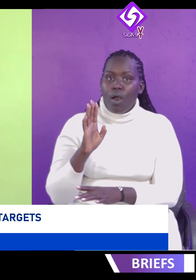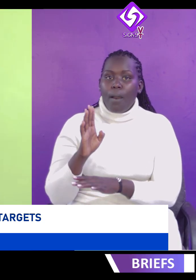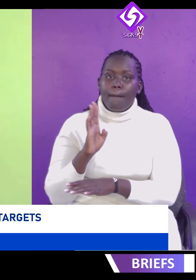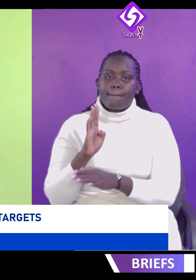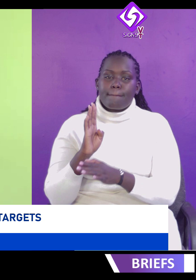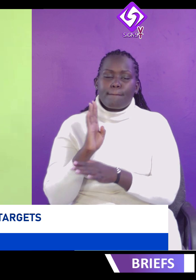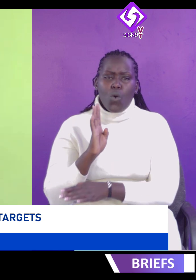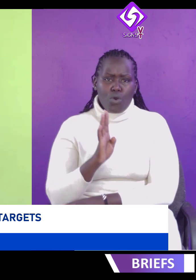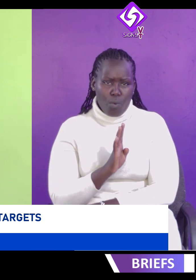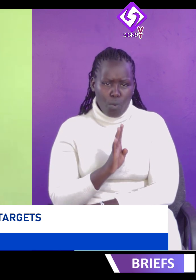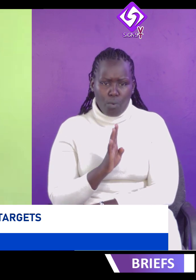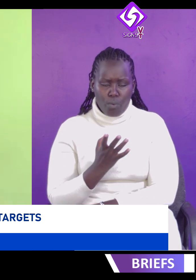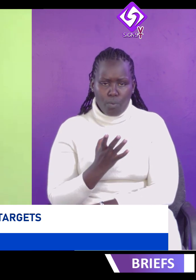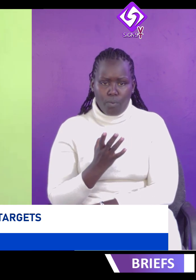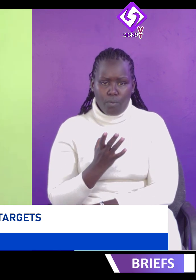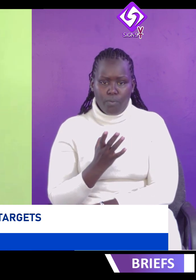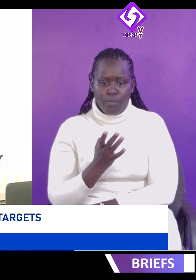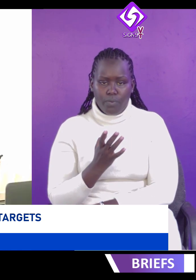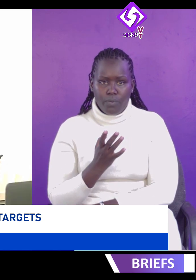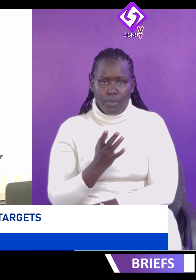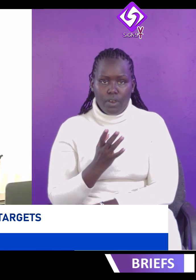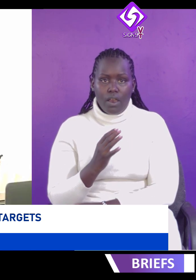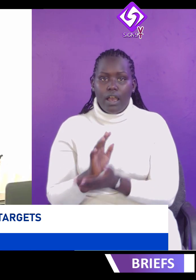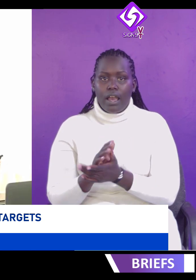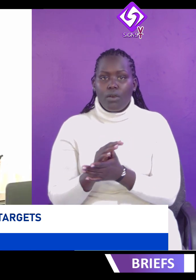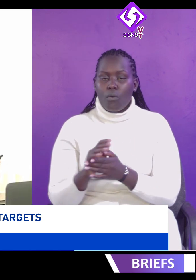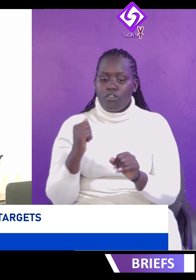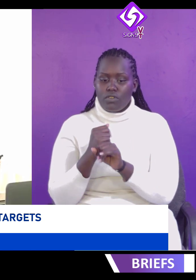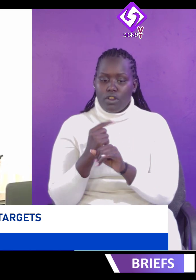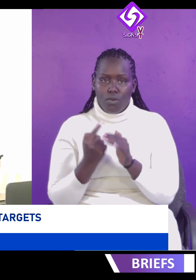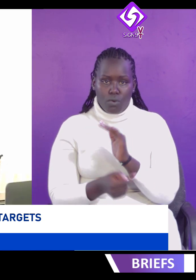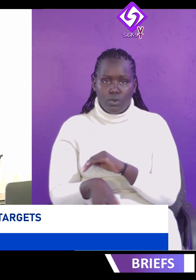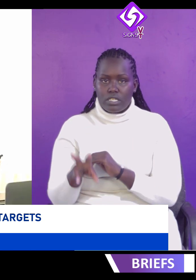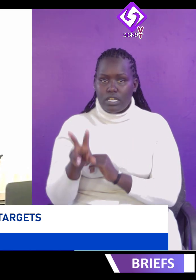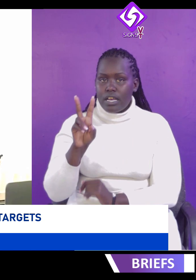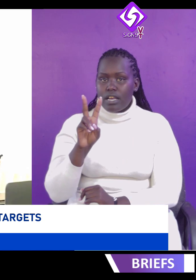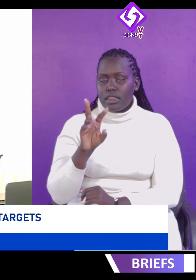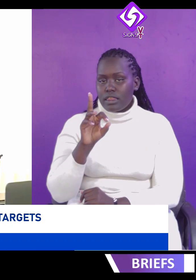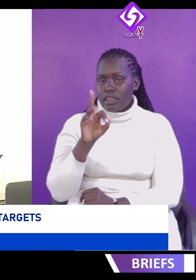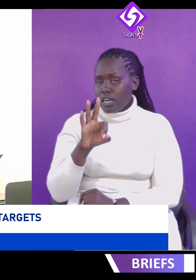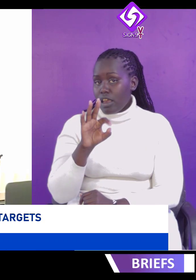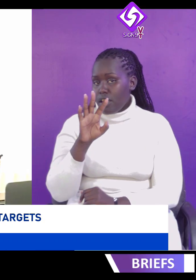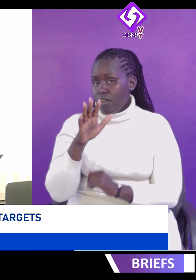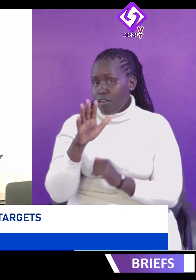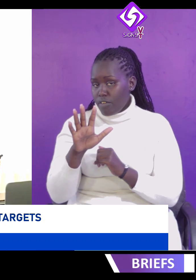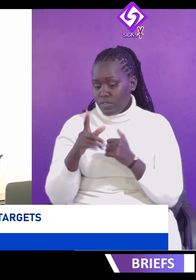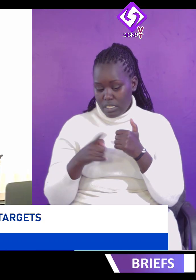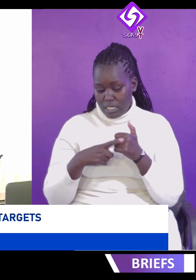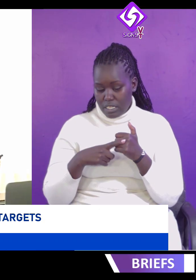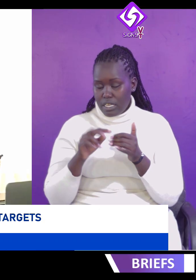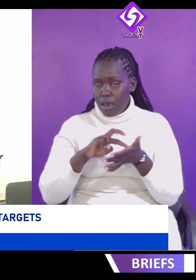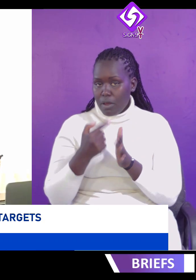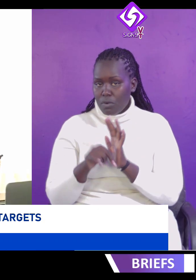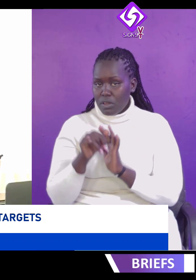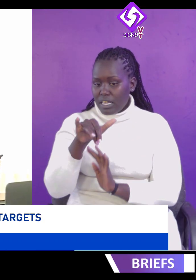And for 1 week now, we've only done 356. So meaning that is a very low turnout,